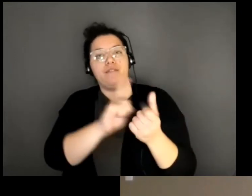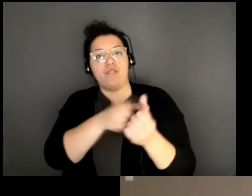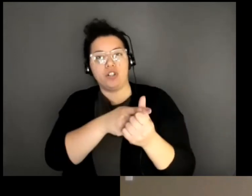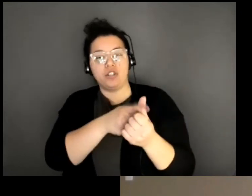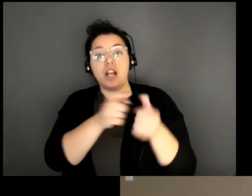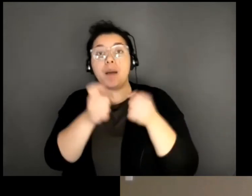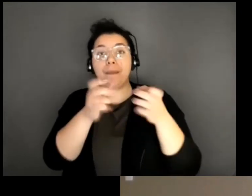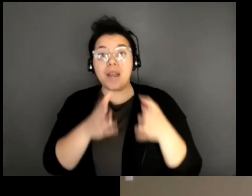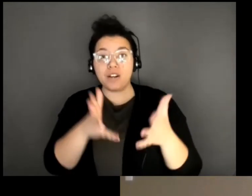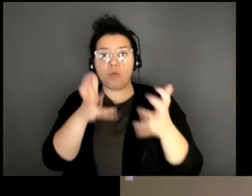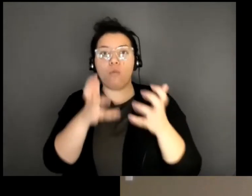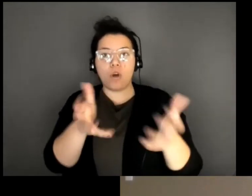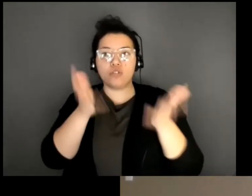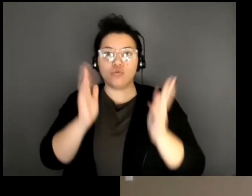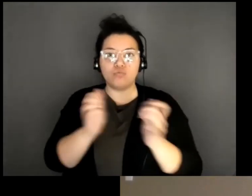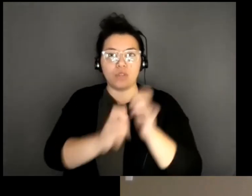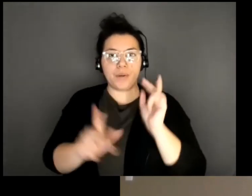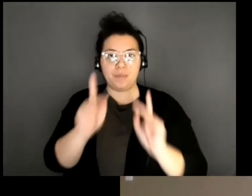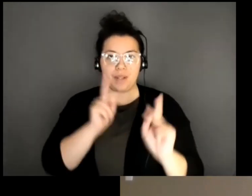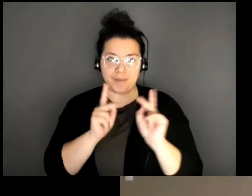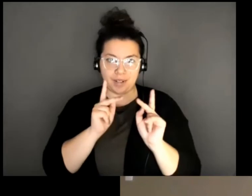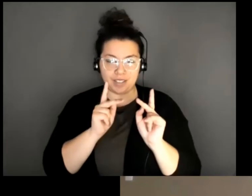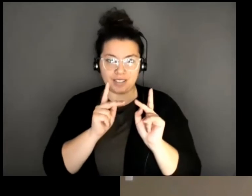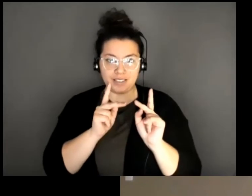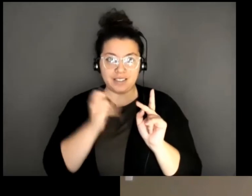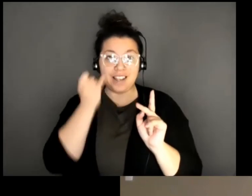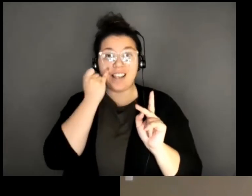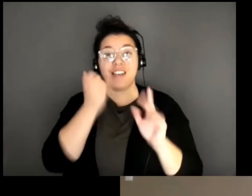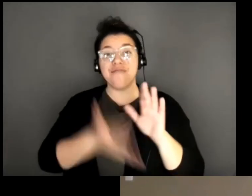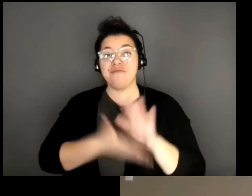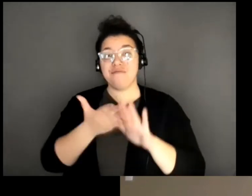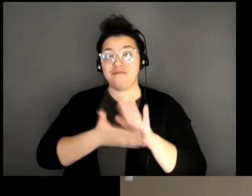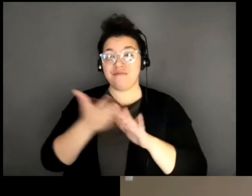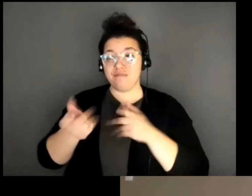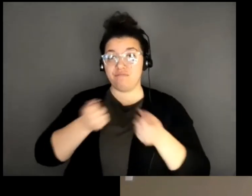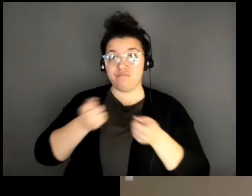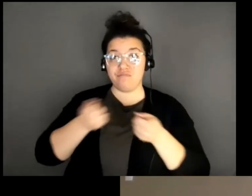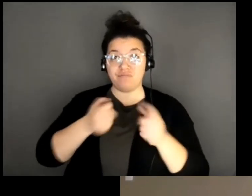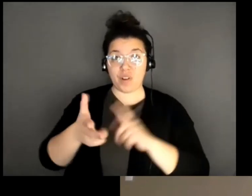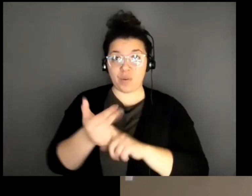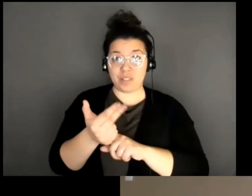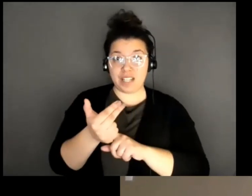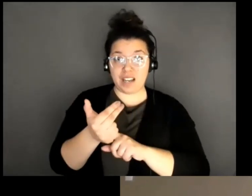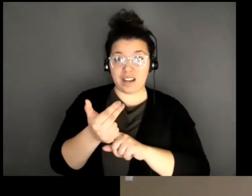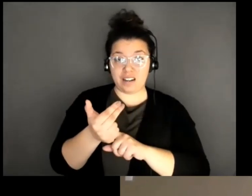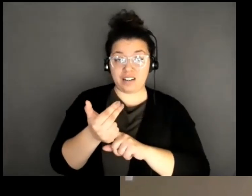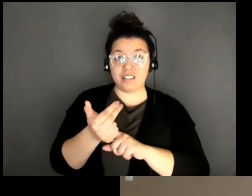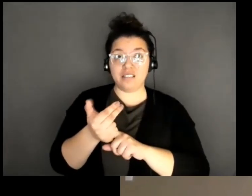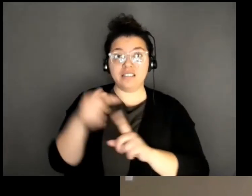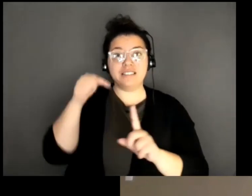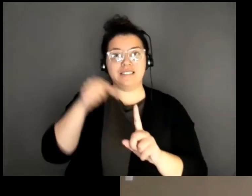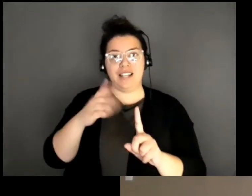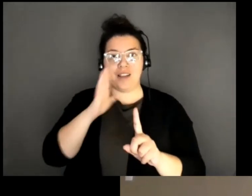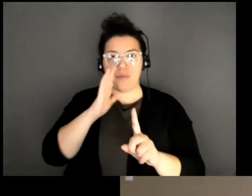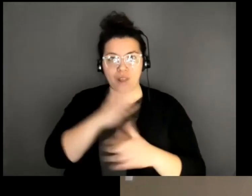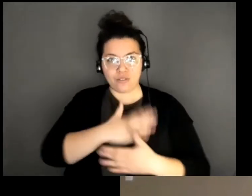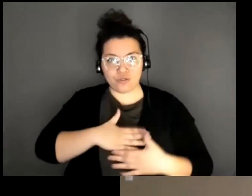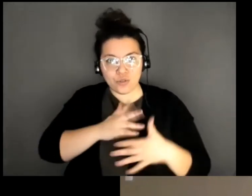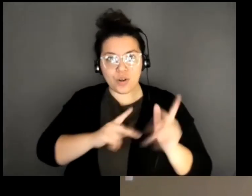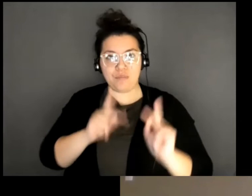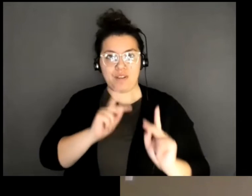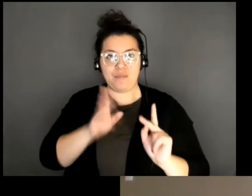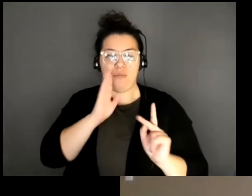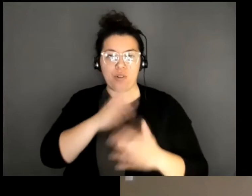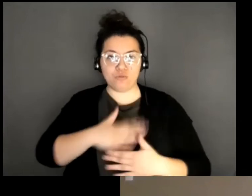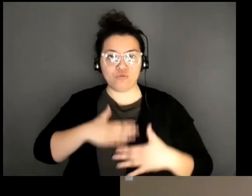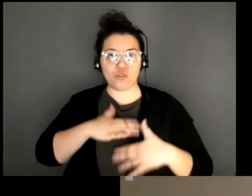people. Anybody that's running a hospitality establishment is there because they enjoy people. They want to talk to you. Just make sure that you